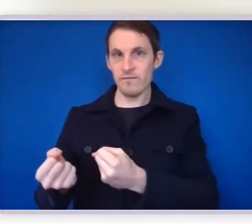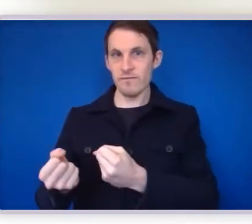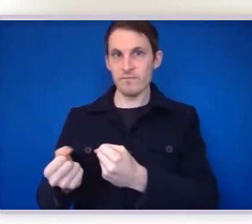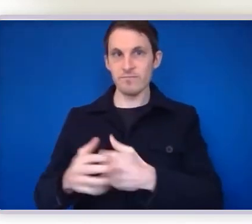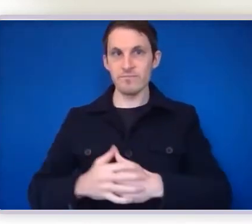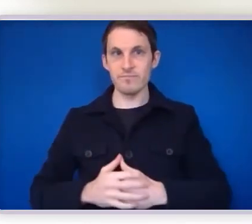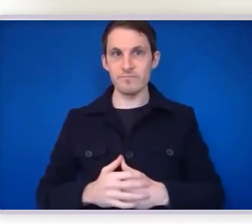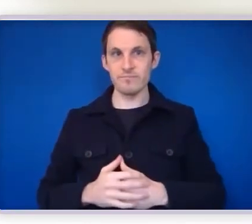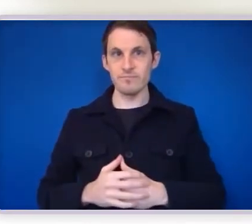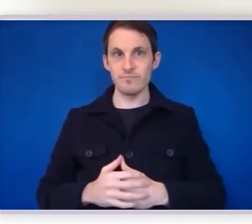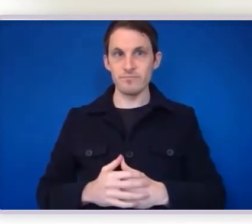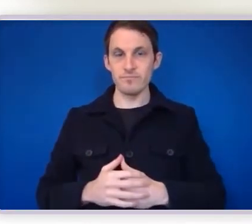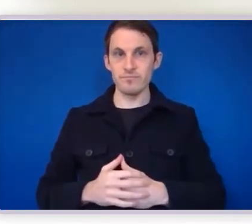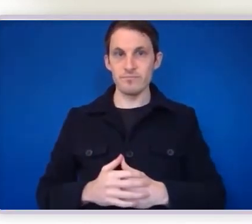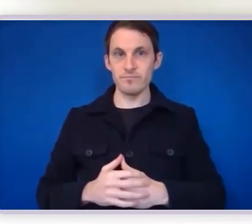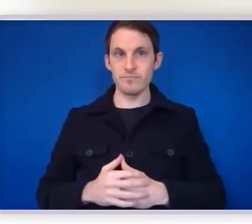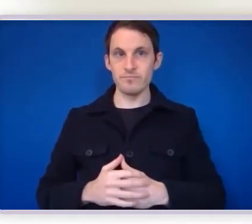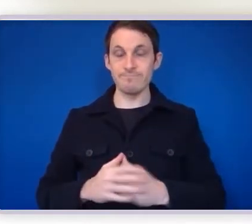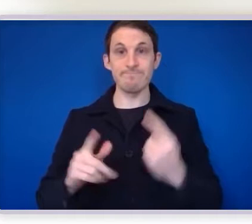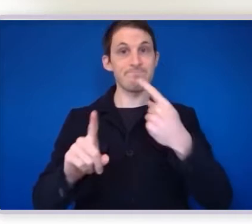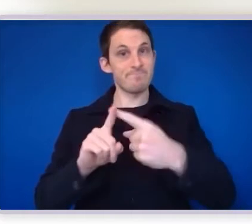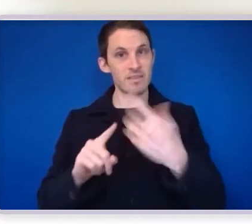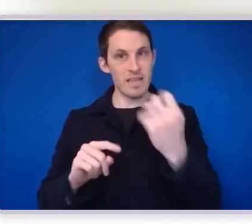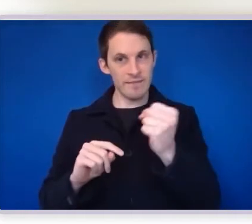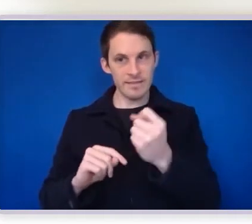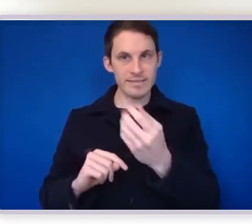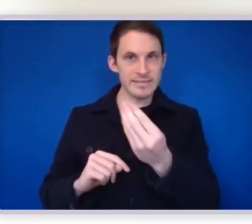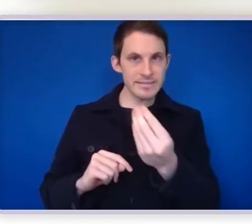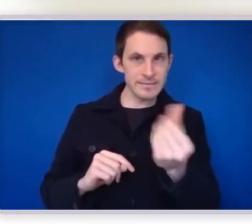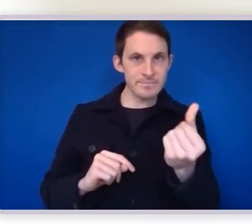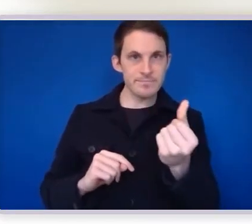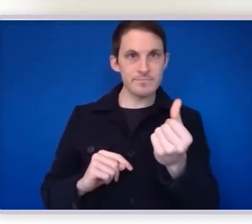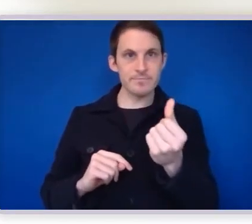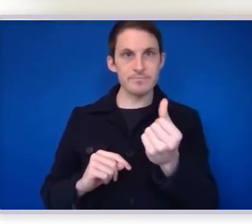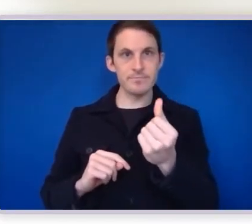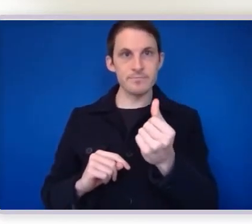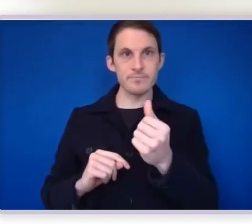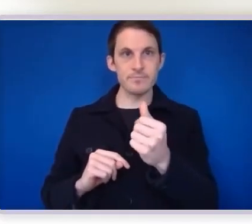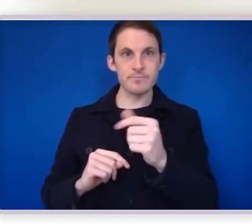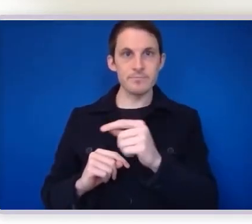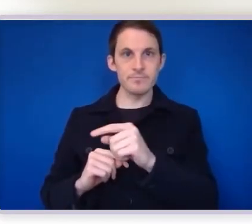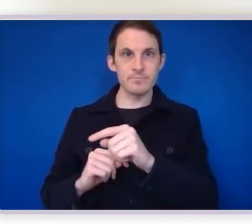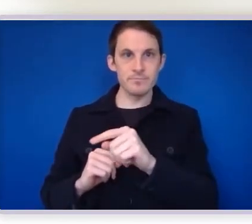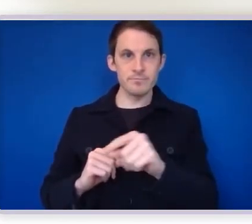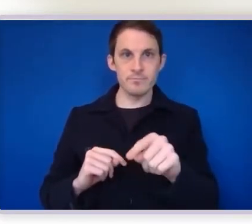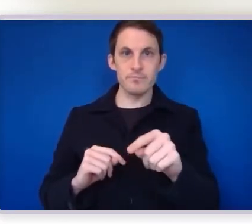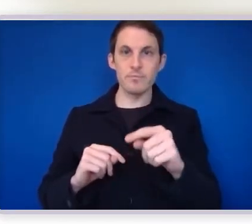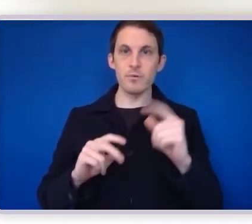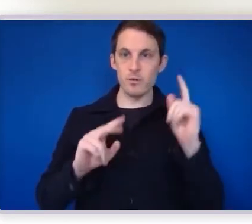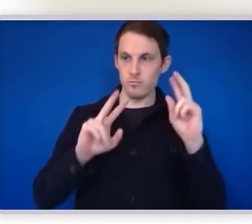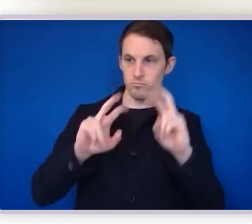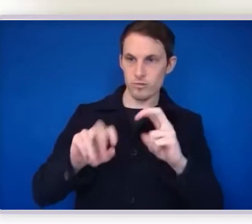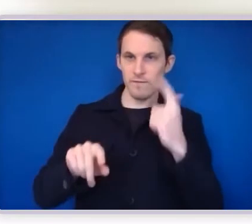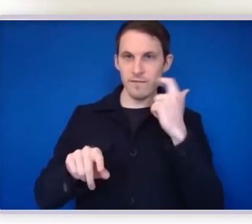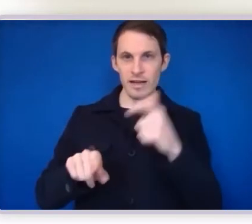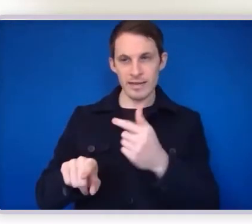a significant enough minority to come up with this kind of commission, were found to be doing the wrong thing, either